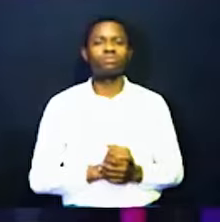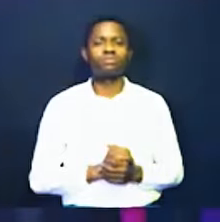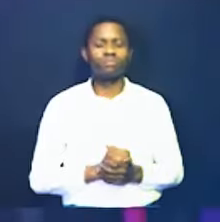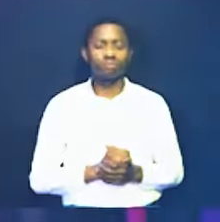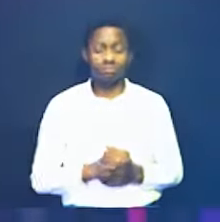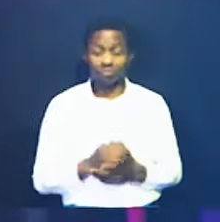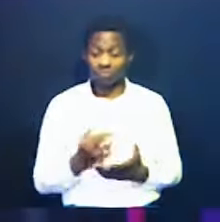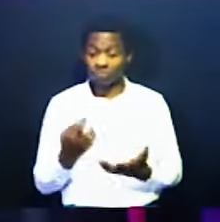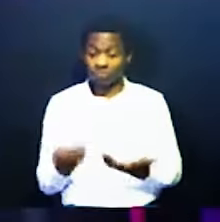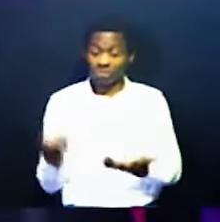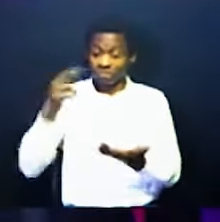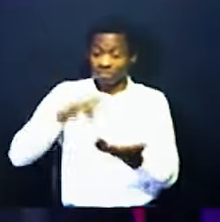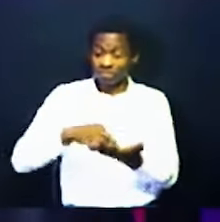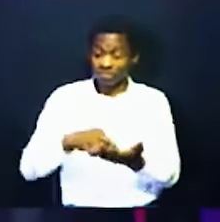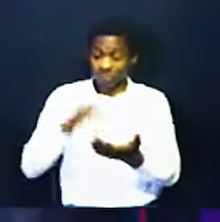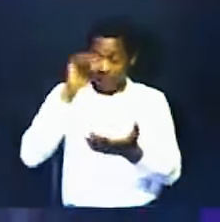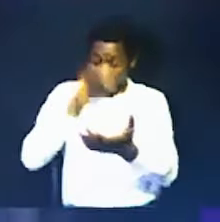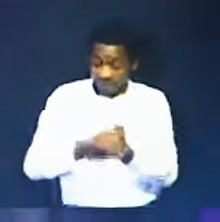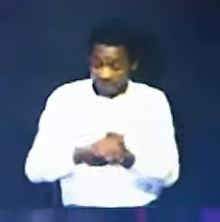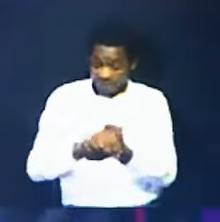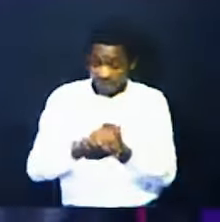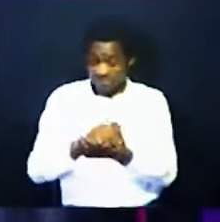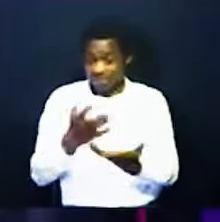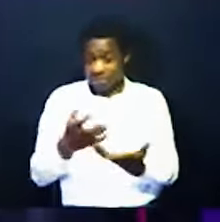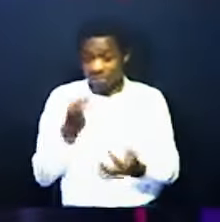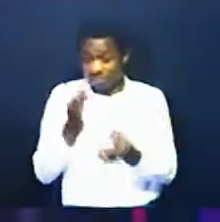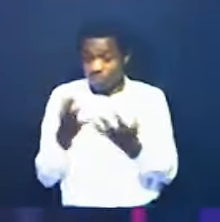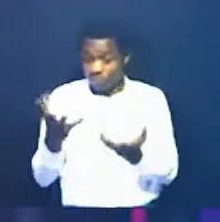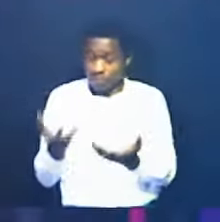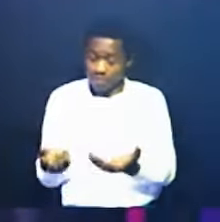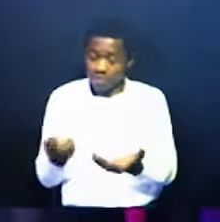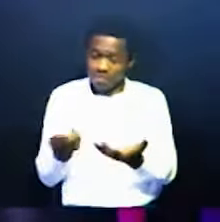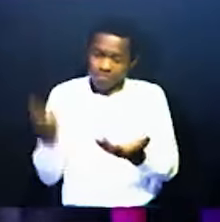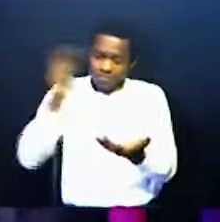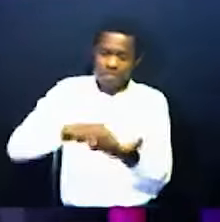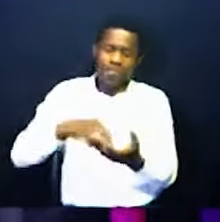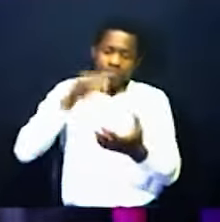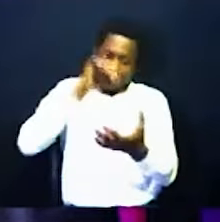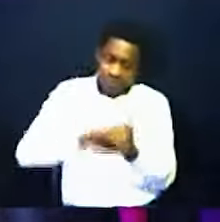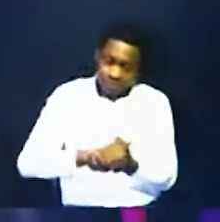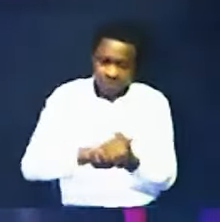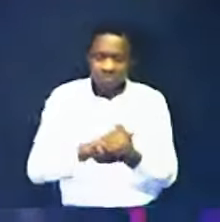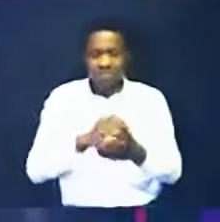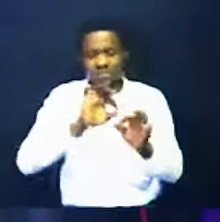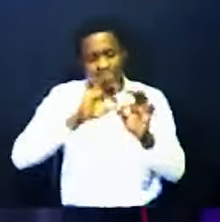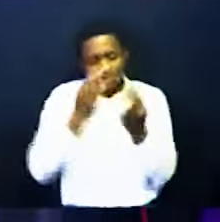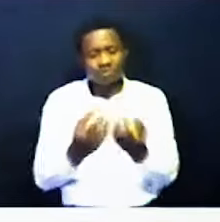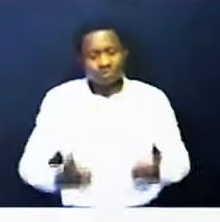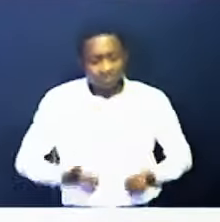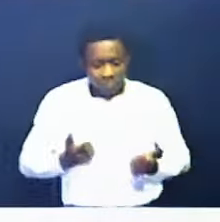Reviving the institution of marriage and family life